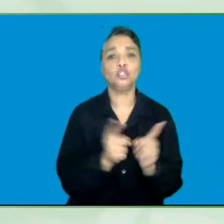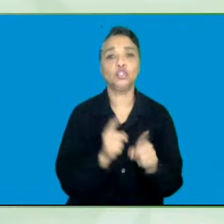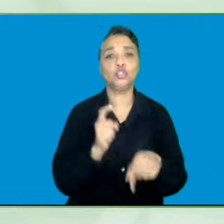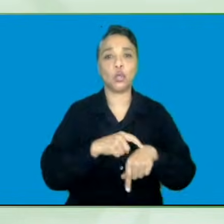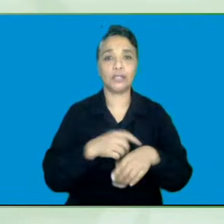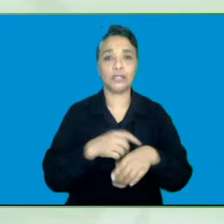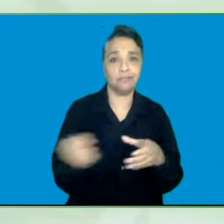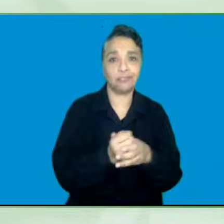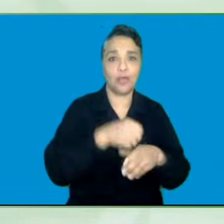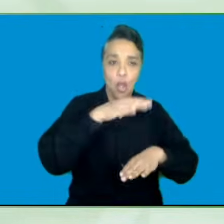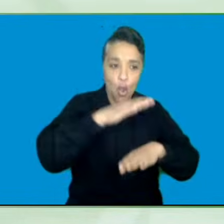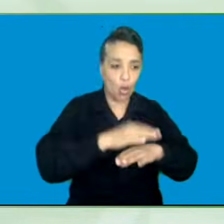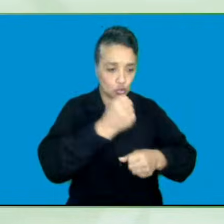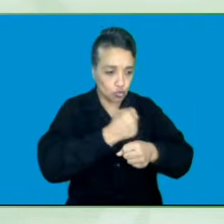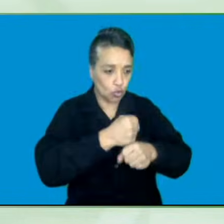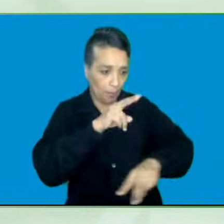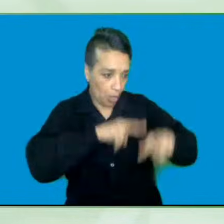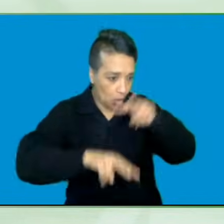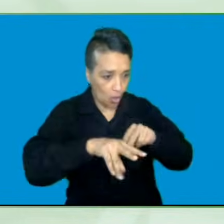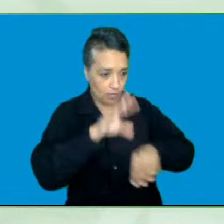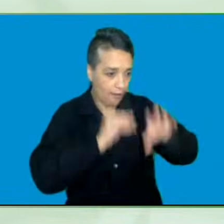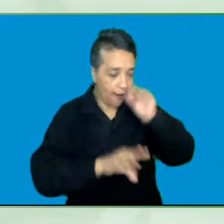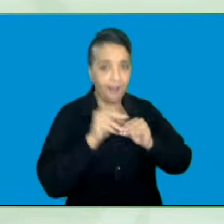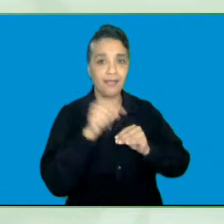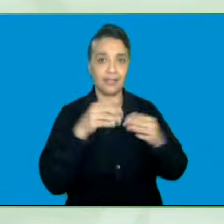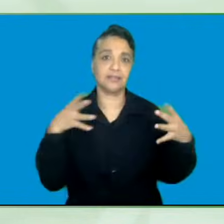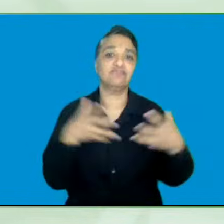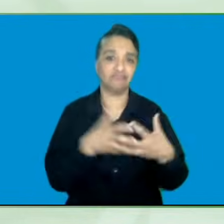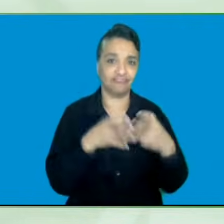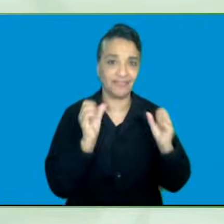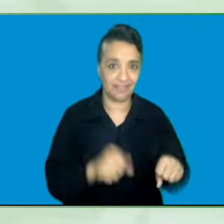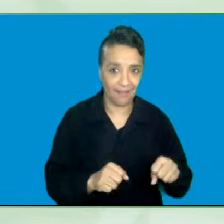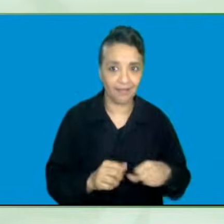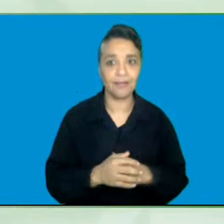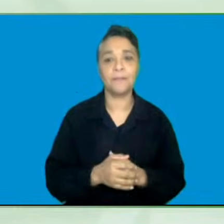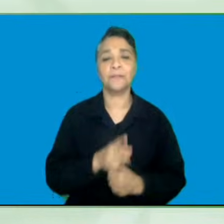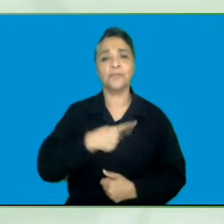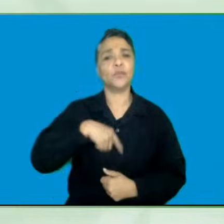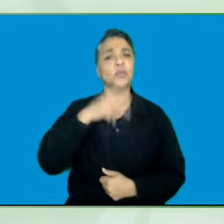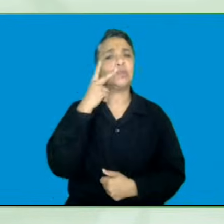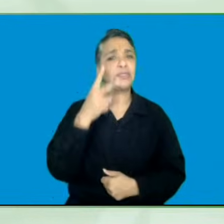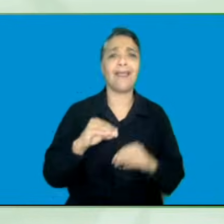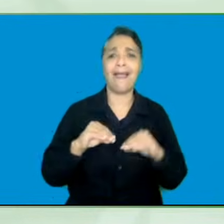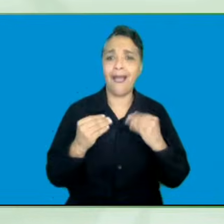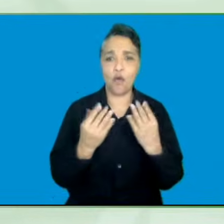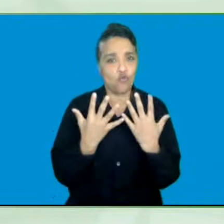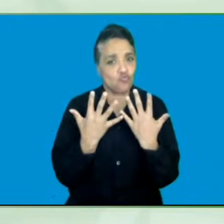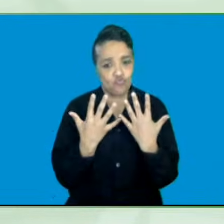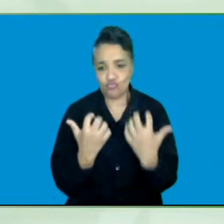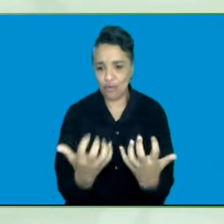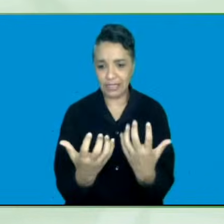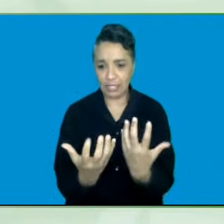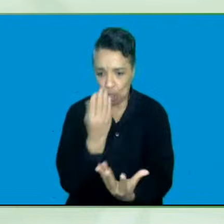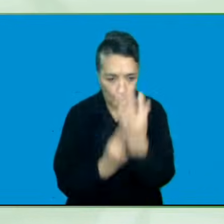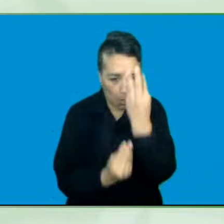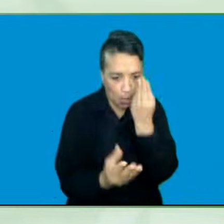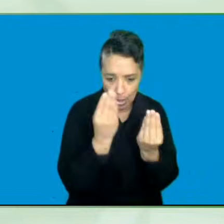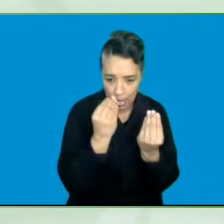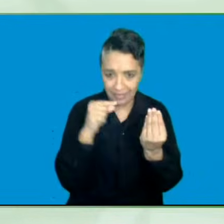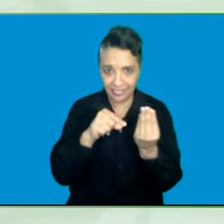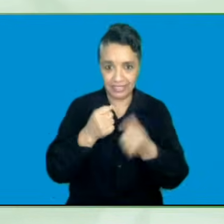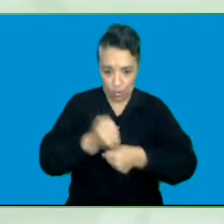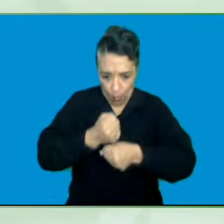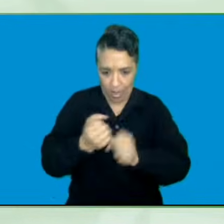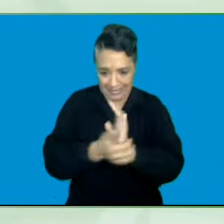VET. And I think it's this focus on VET and on practical job-specific skills and workplace learning that's the really